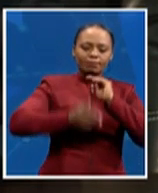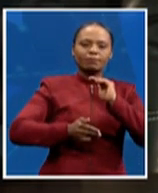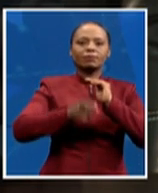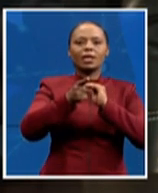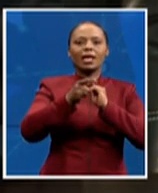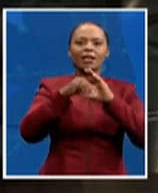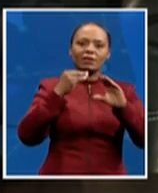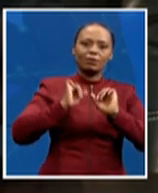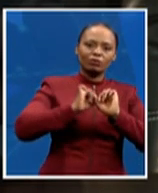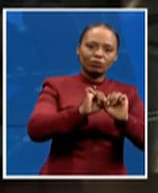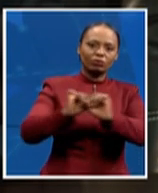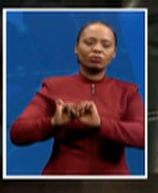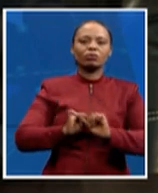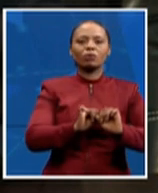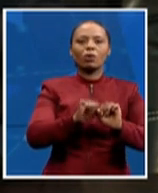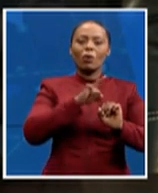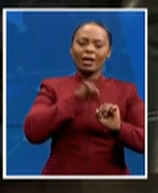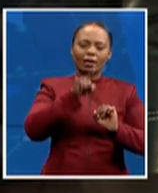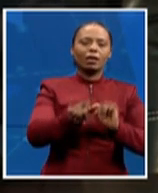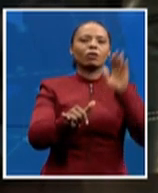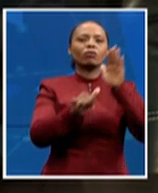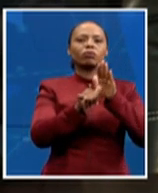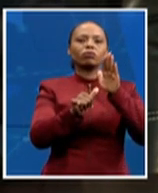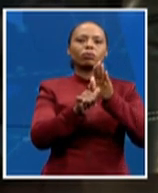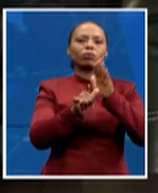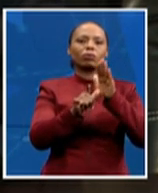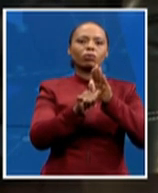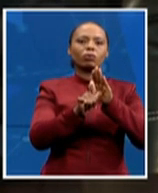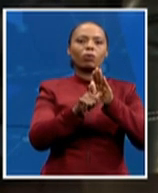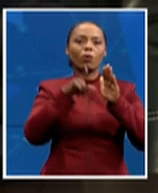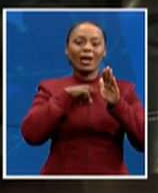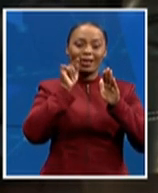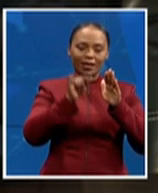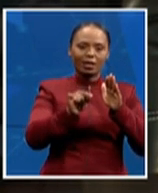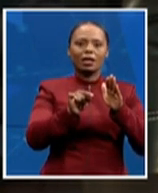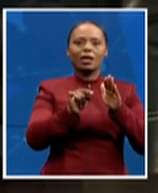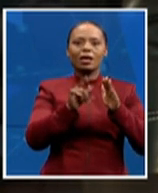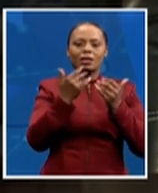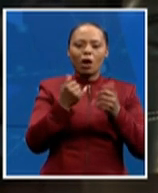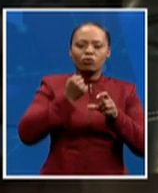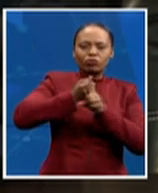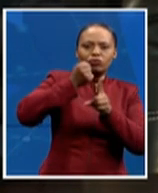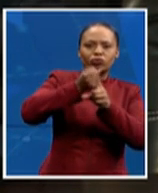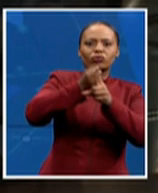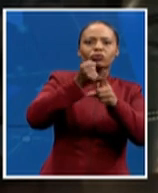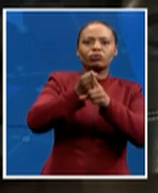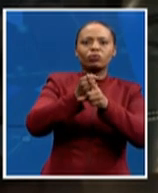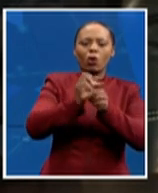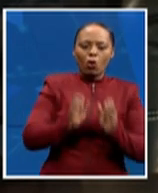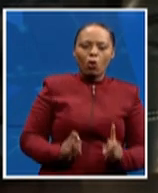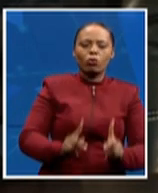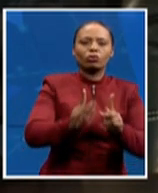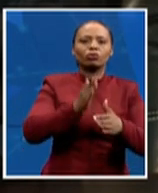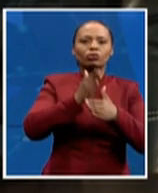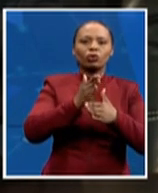critical in the creation of jobs. If RPM collapses, it is people's livelihood